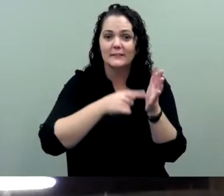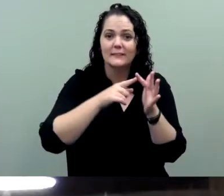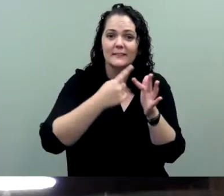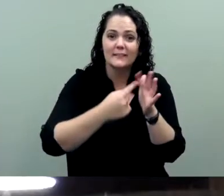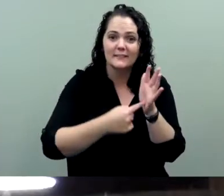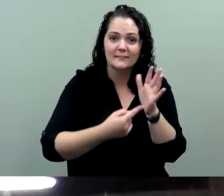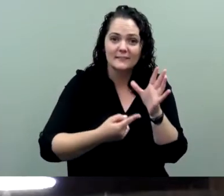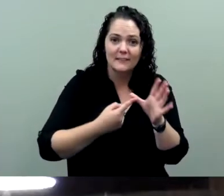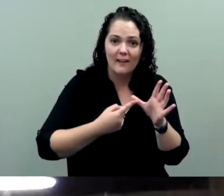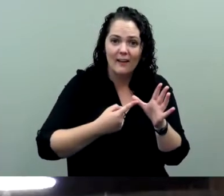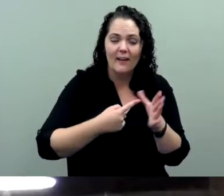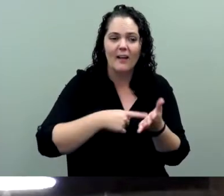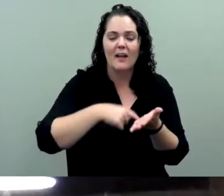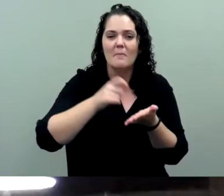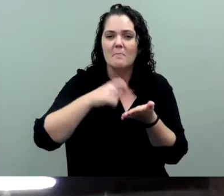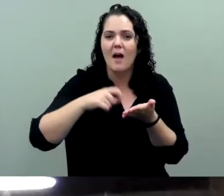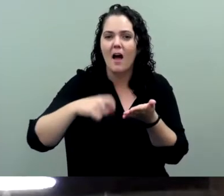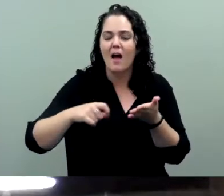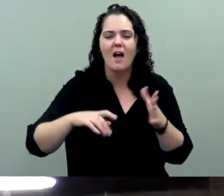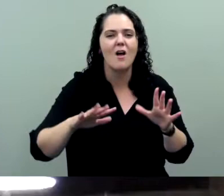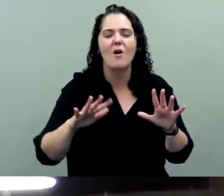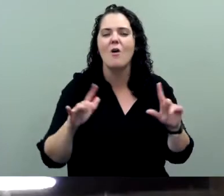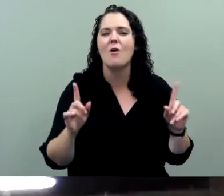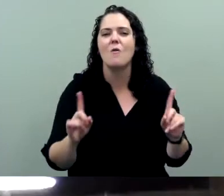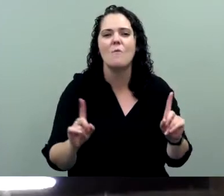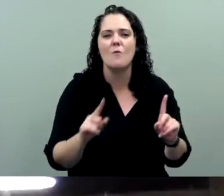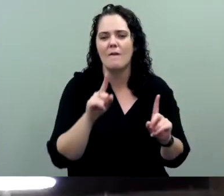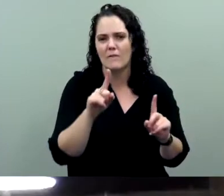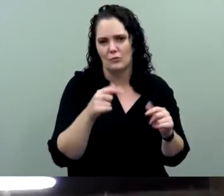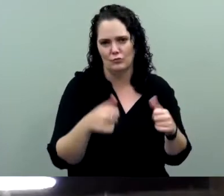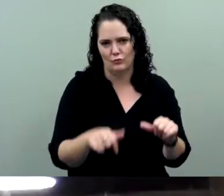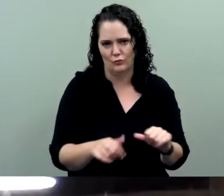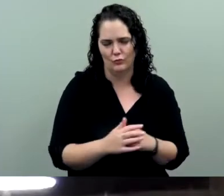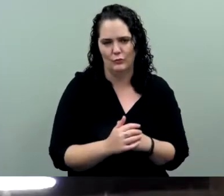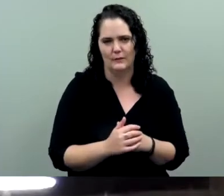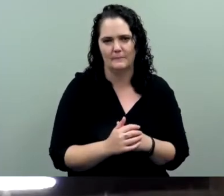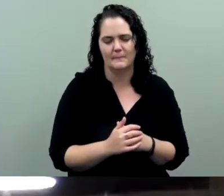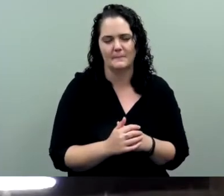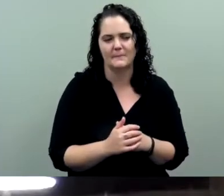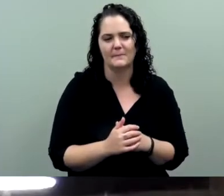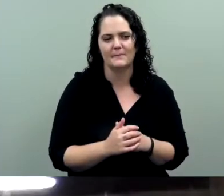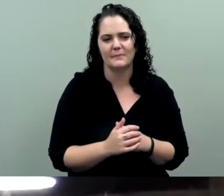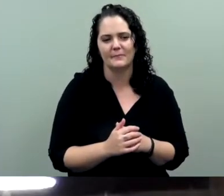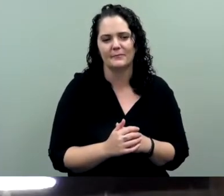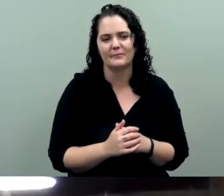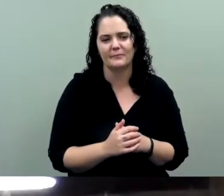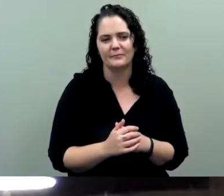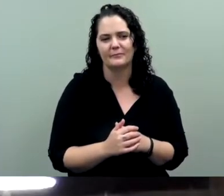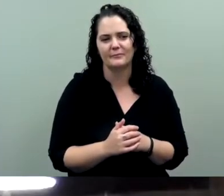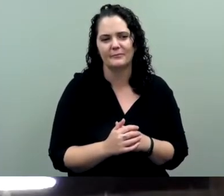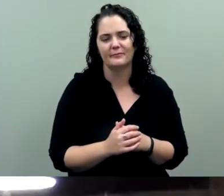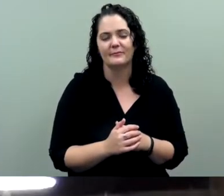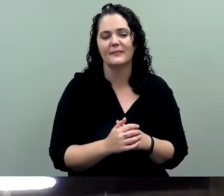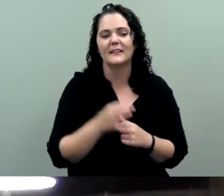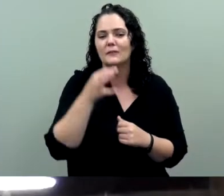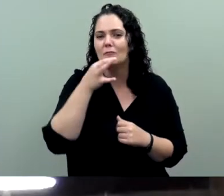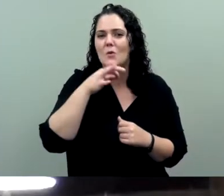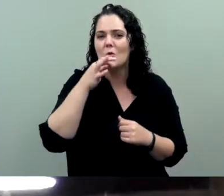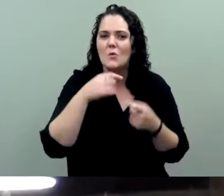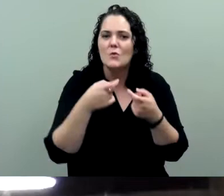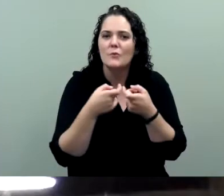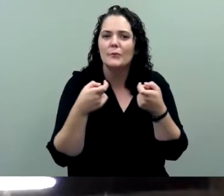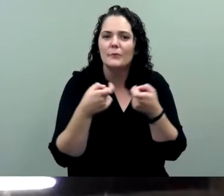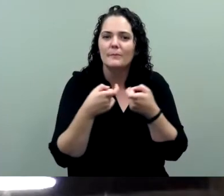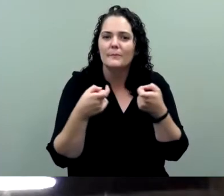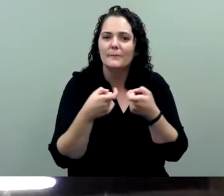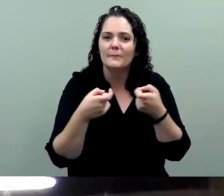that you're going to draw with. You'll need those. And then the best thing to use for this are just some small rubber bands. And that's what I've